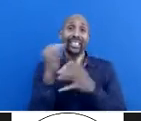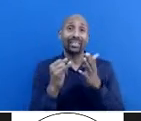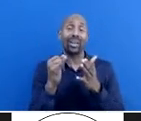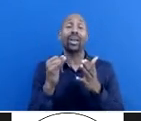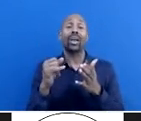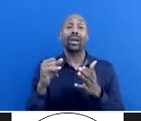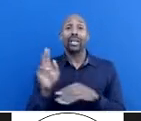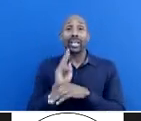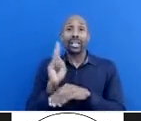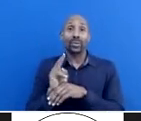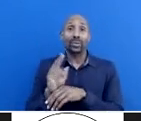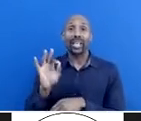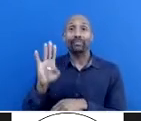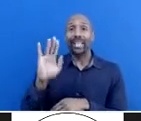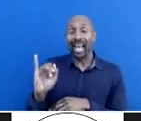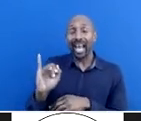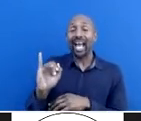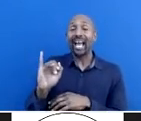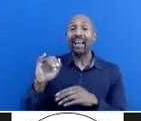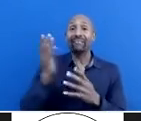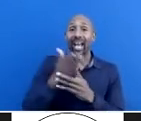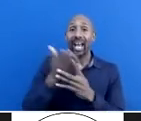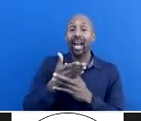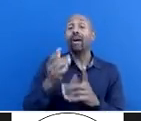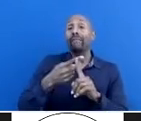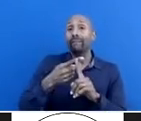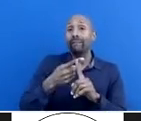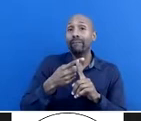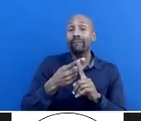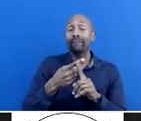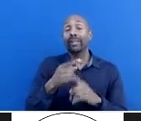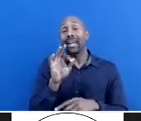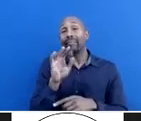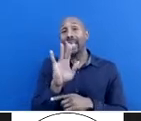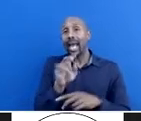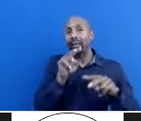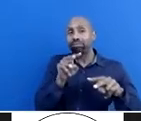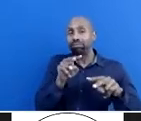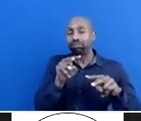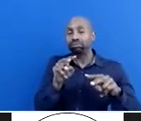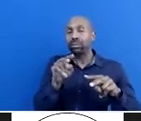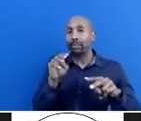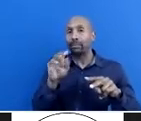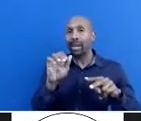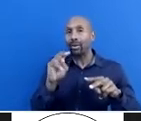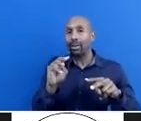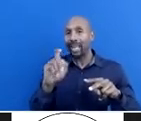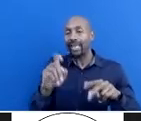file and blotted out all of the writing except for the name M. Little,